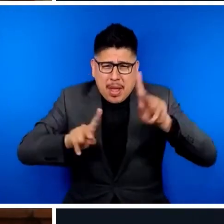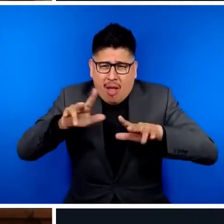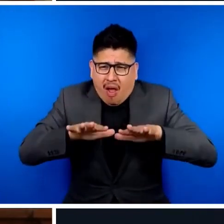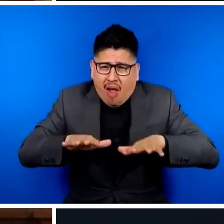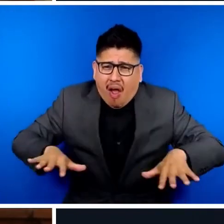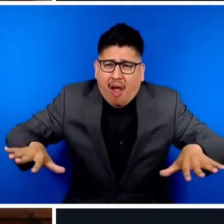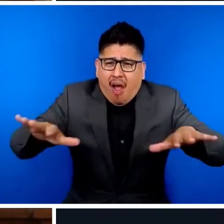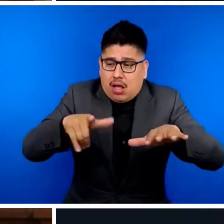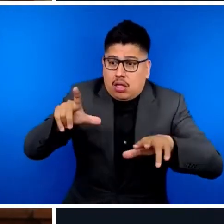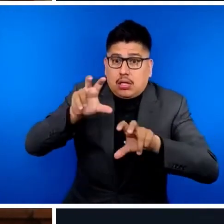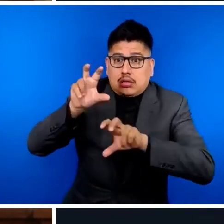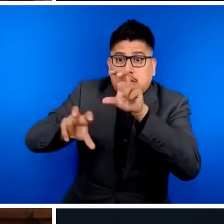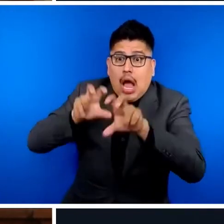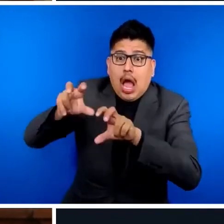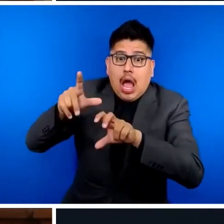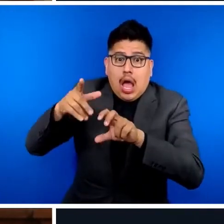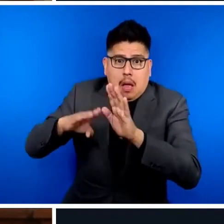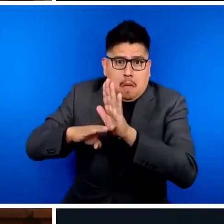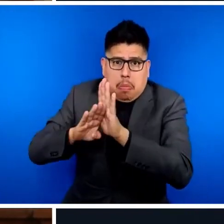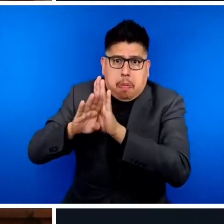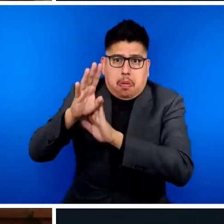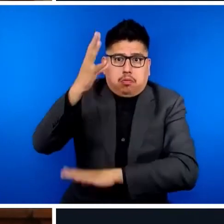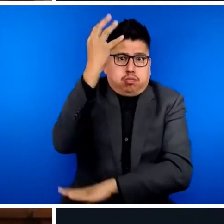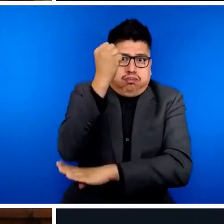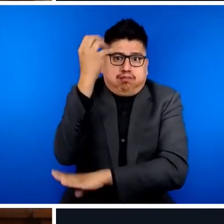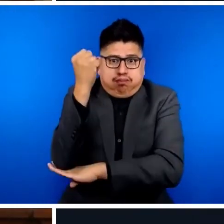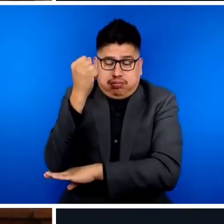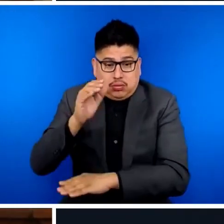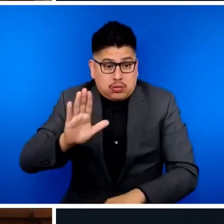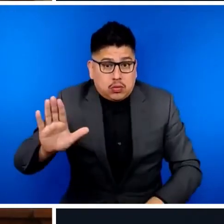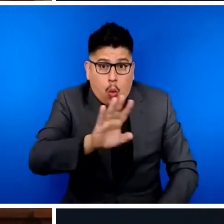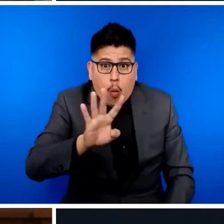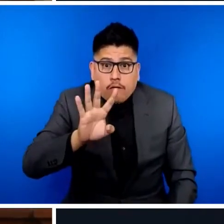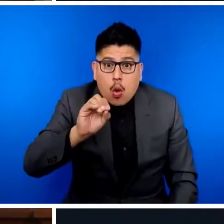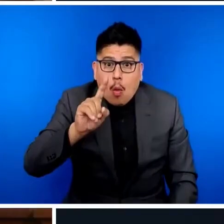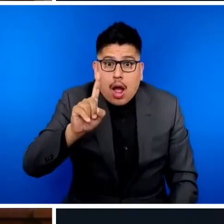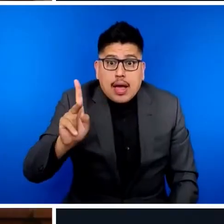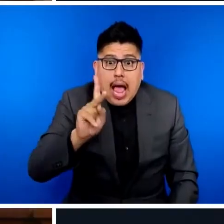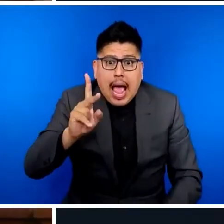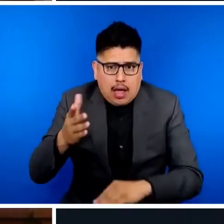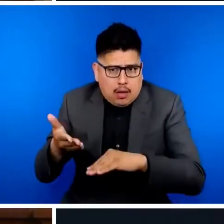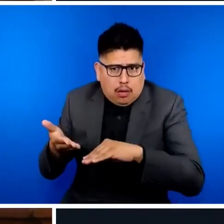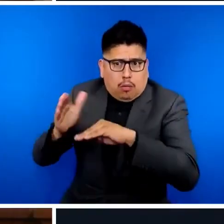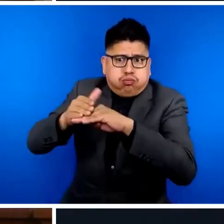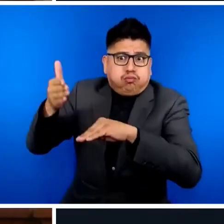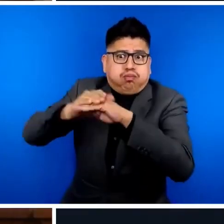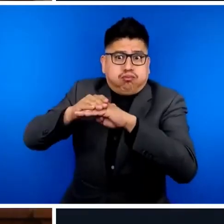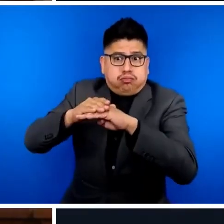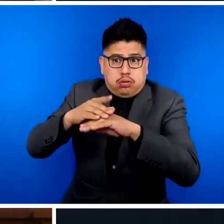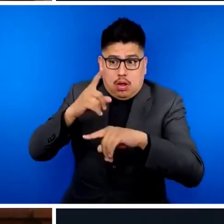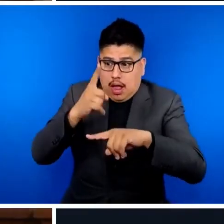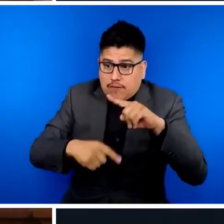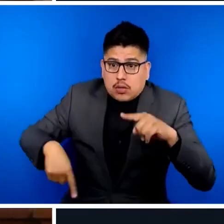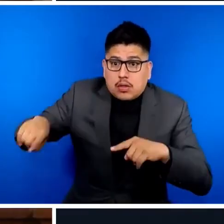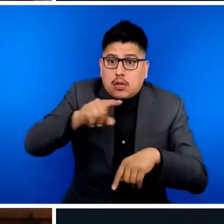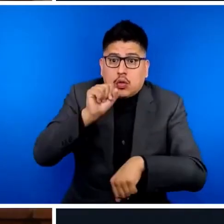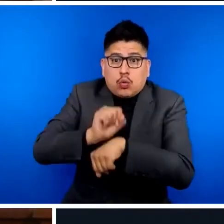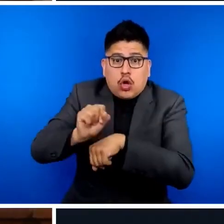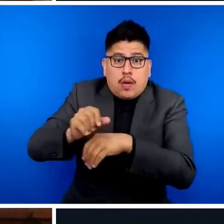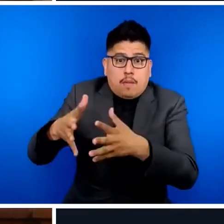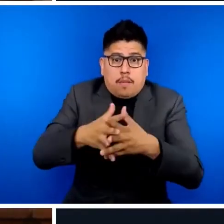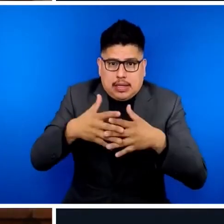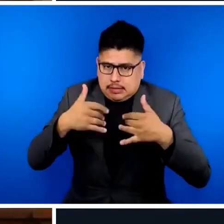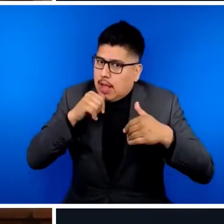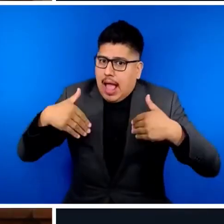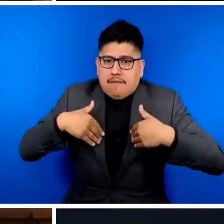those records. Your 401ks are way up. Yet half of all of working Americans still do not have access to a retirement plan